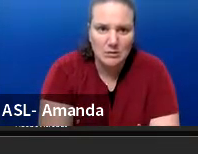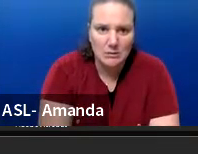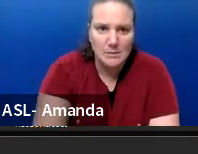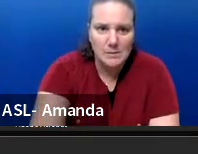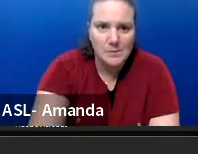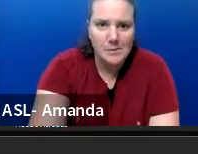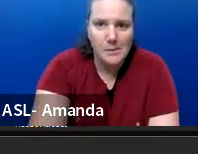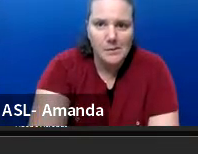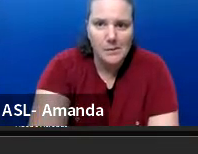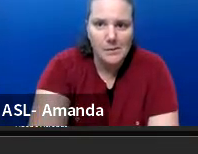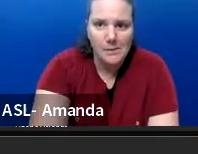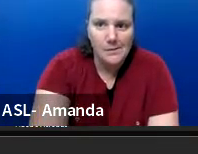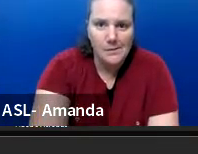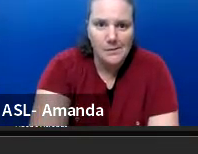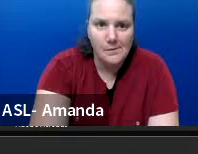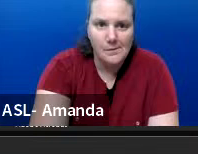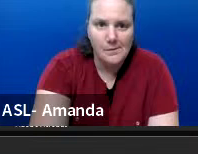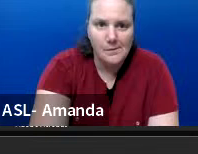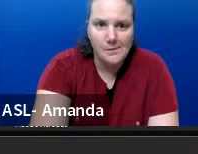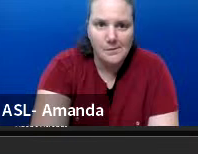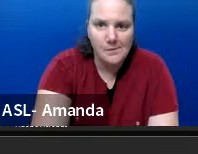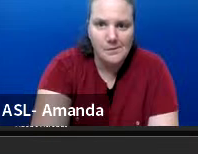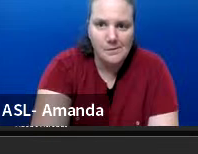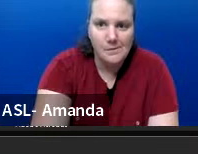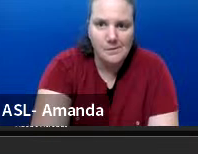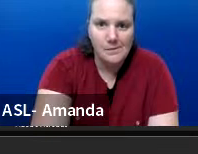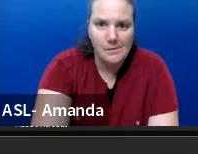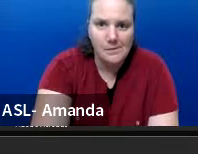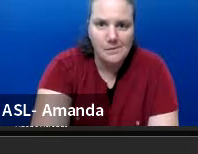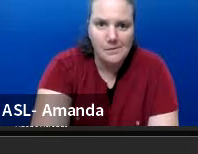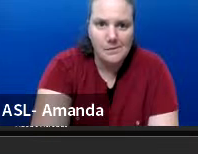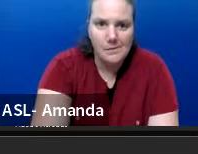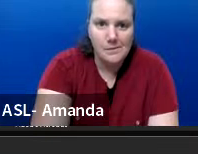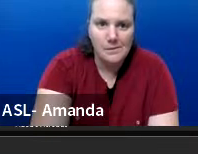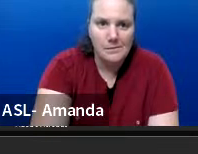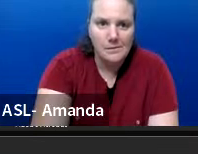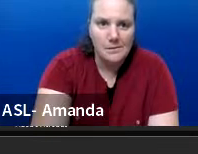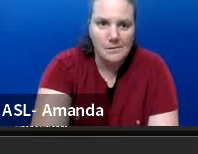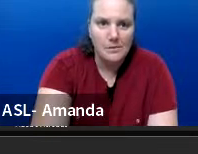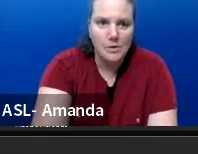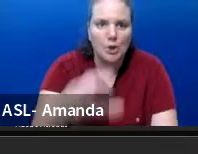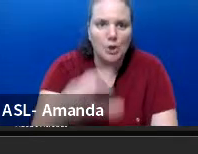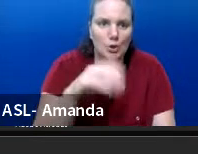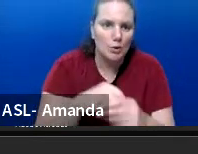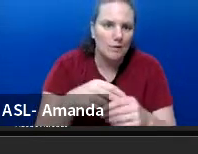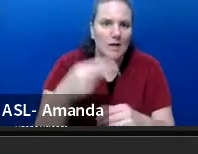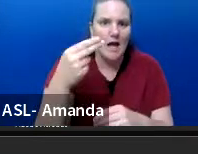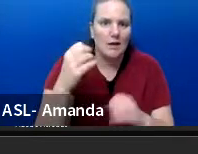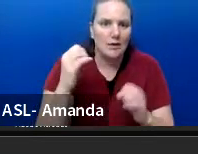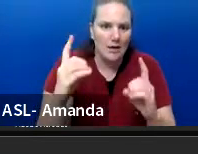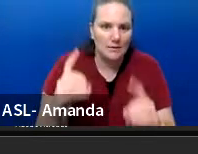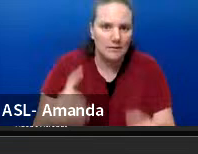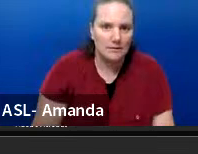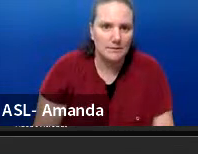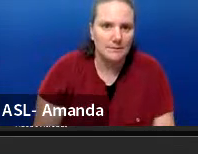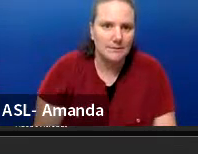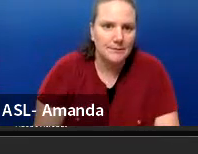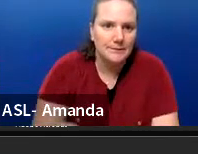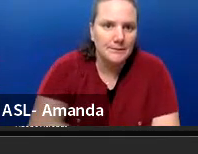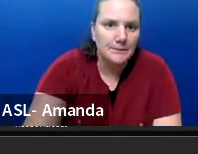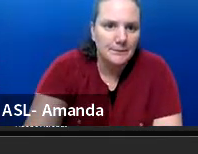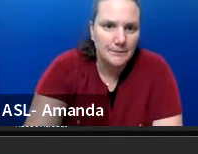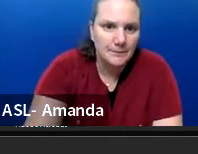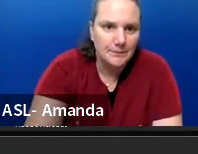In fact, I'm wondering why we have including higher ed when you have it, unless you want to move it down below. But that feels